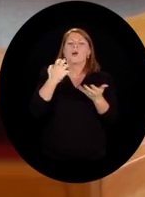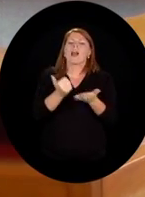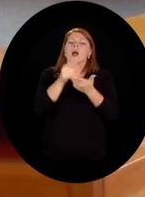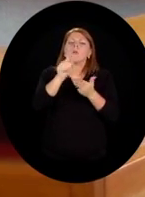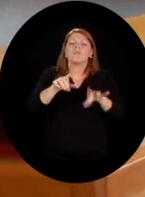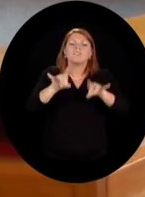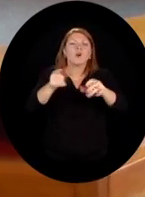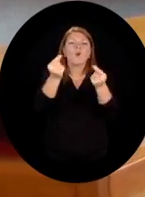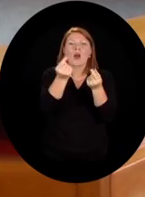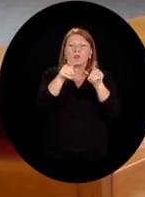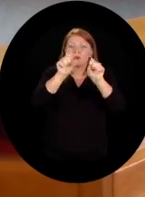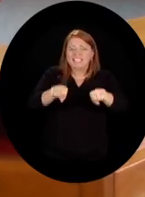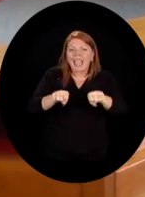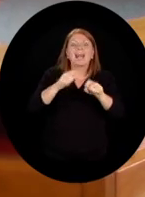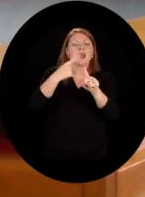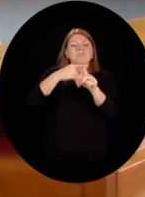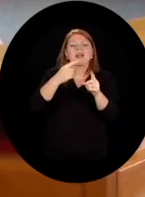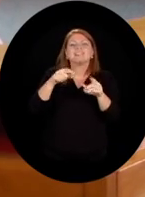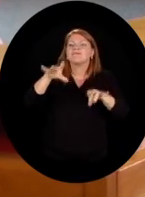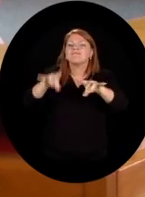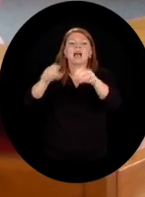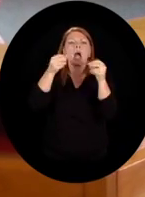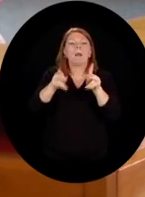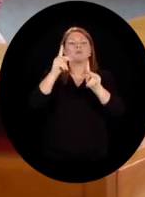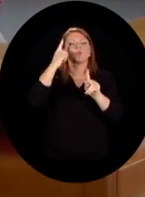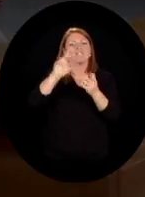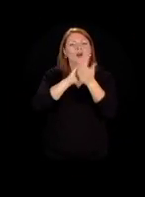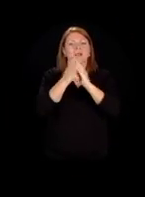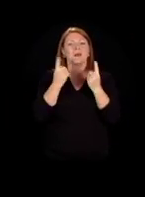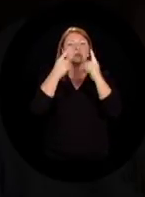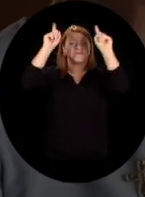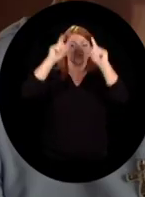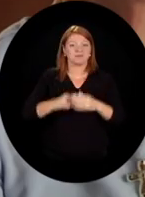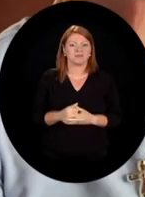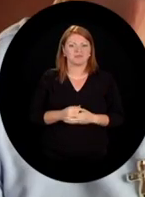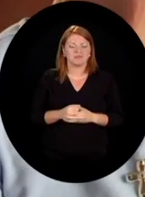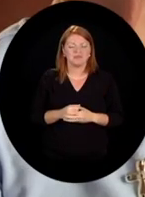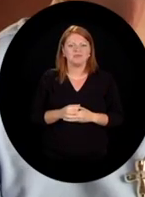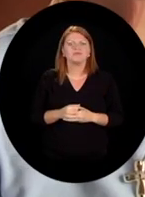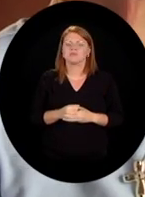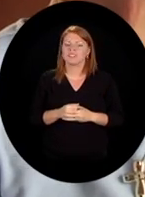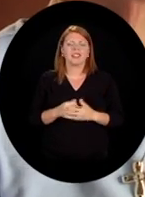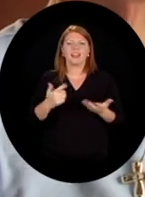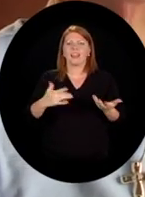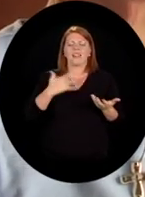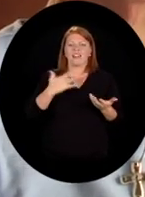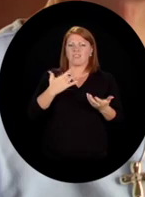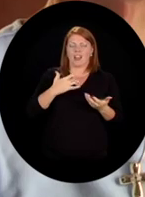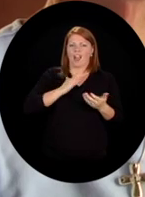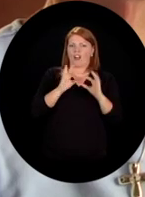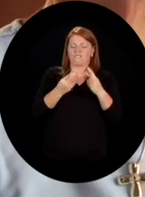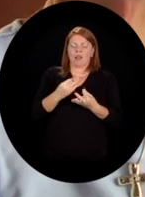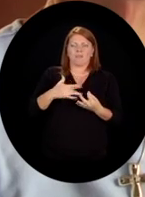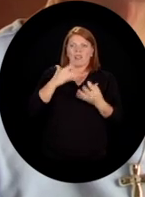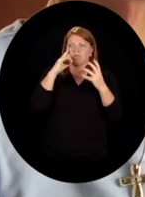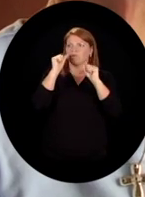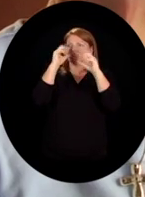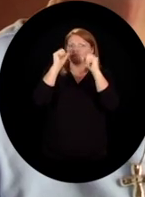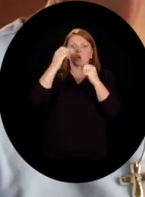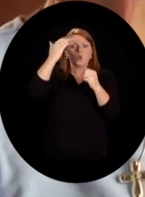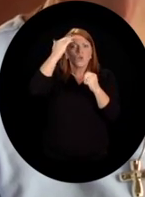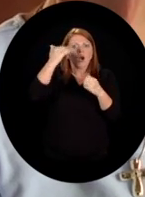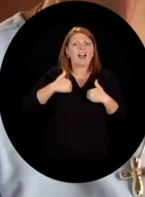your abilities and create opportunities for your success. It was just a miracle for our family to know